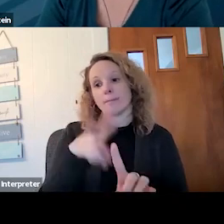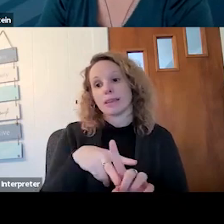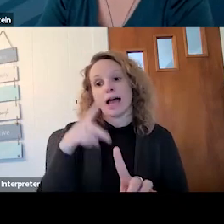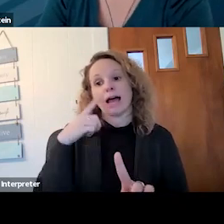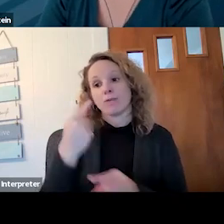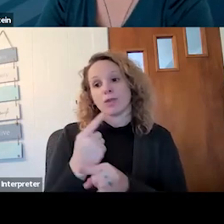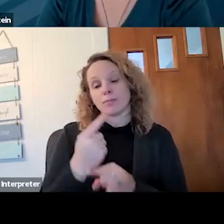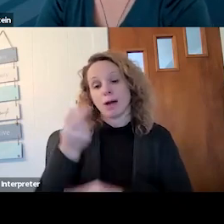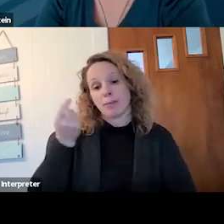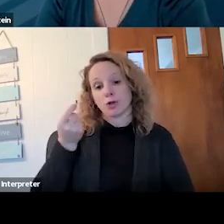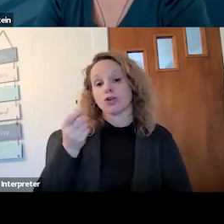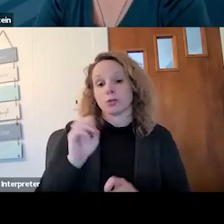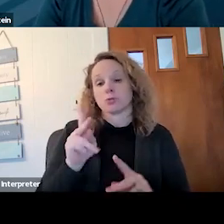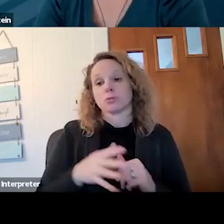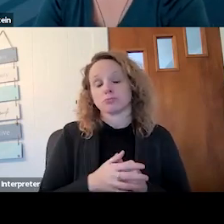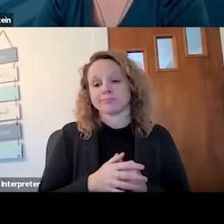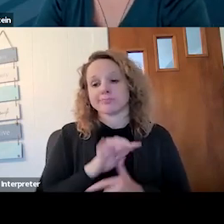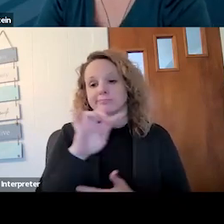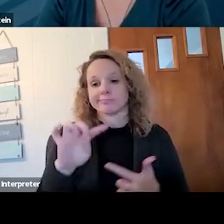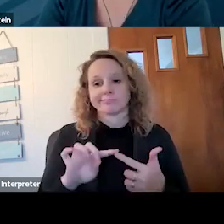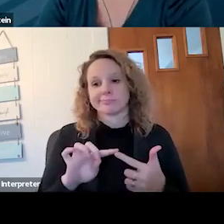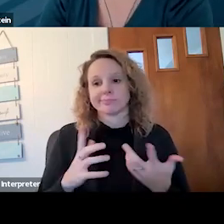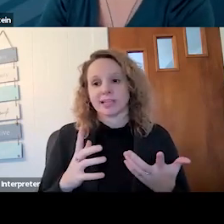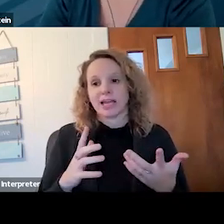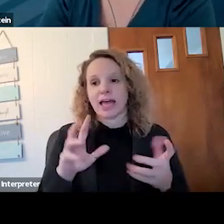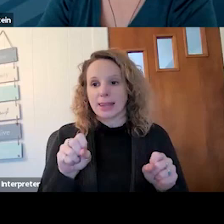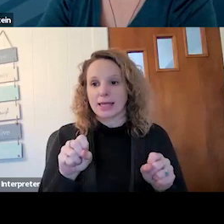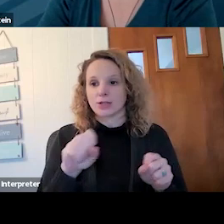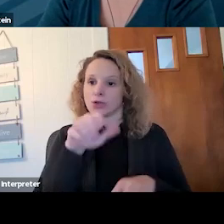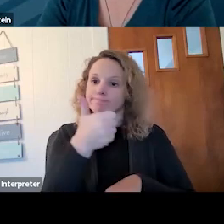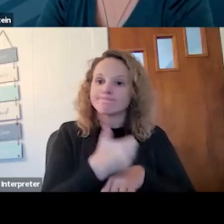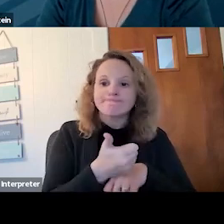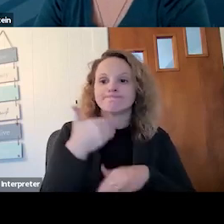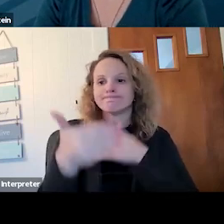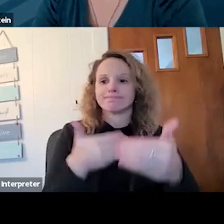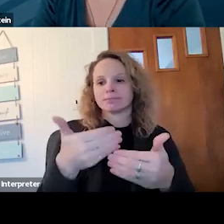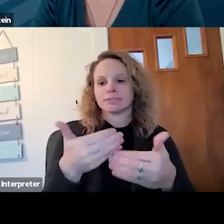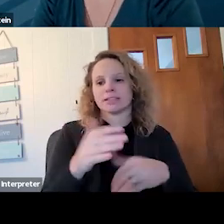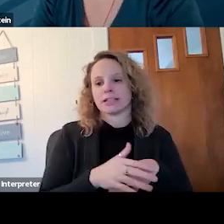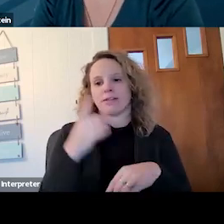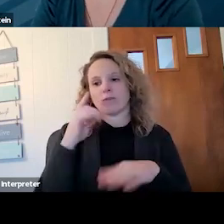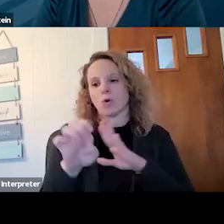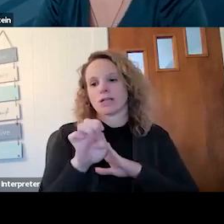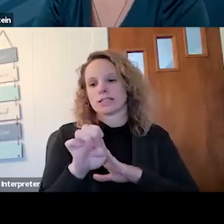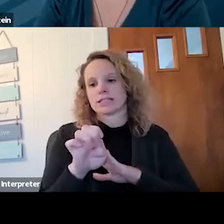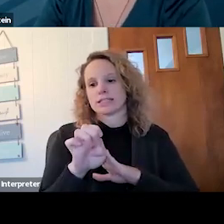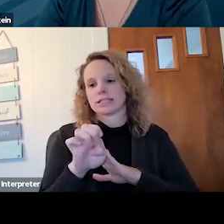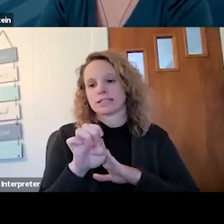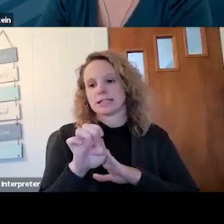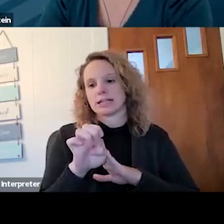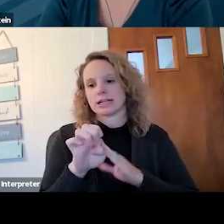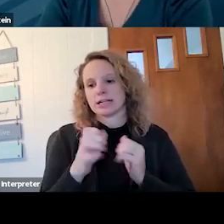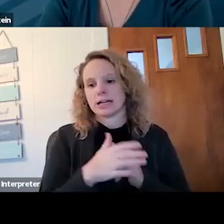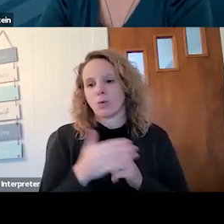grants. And then you can put those into practice by, for example, our SPIGA is